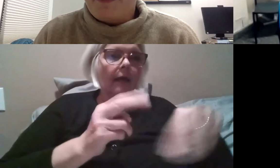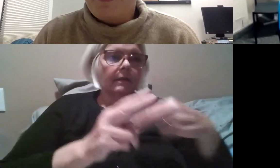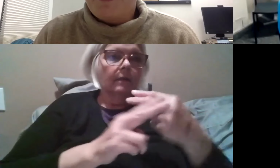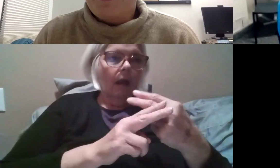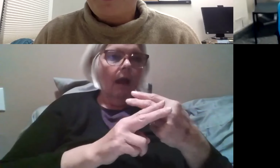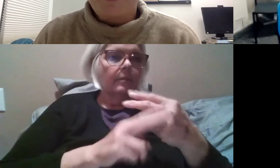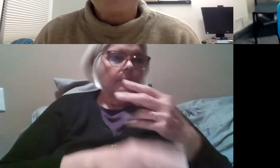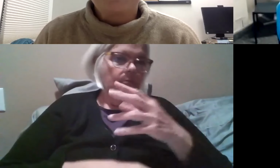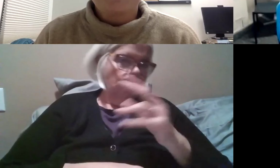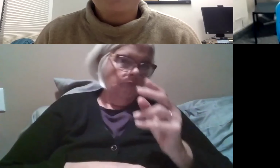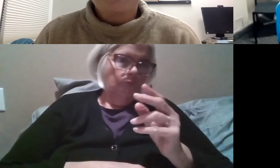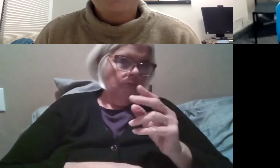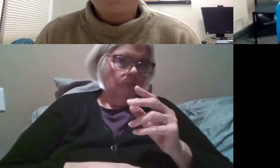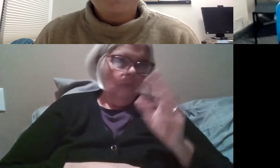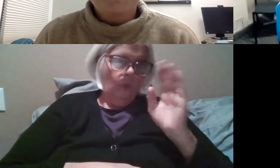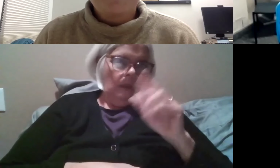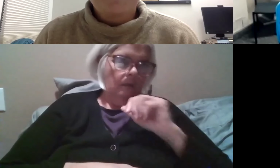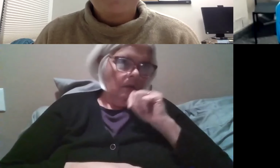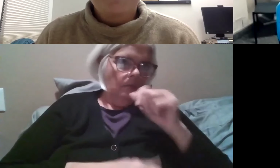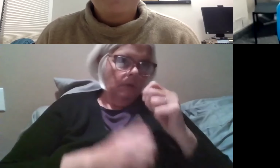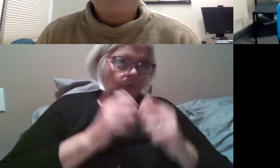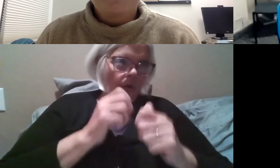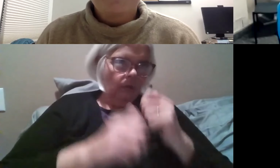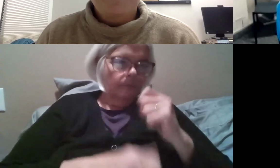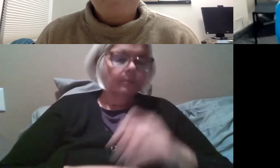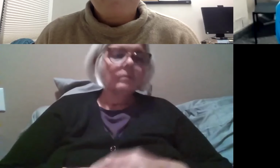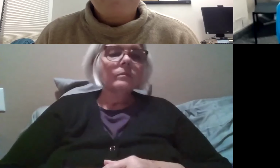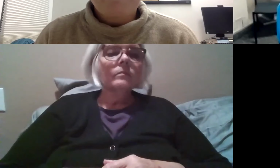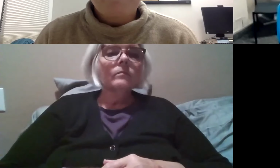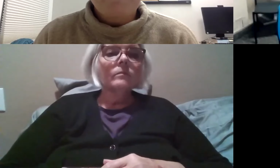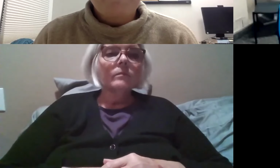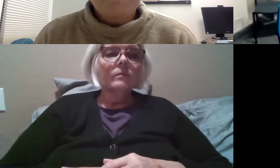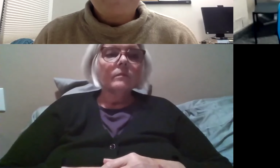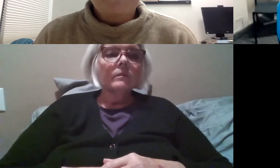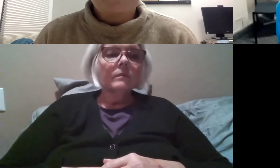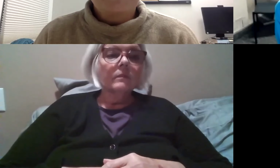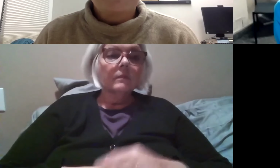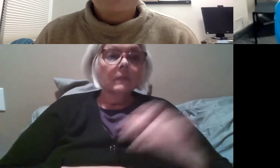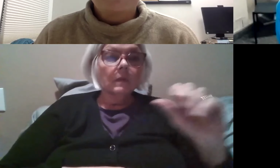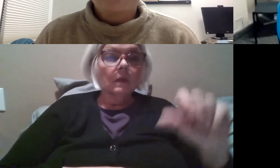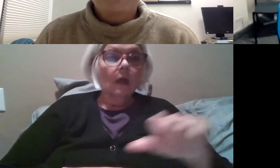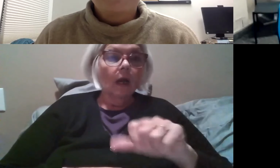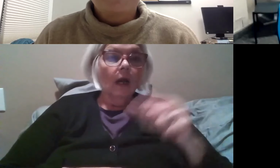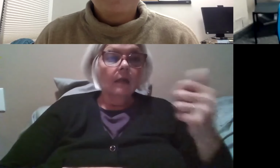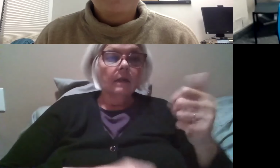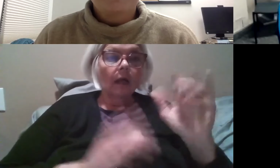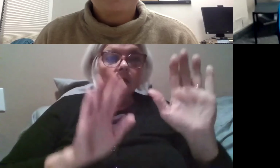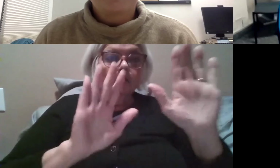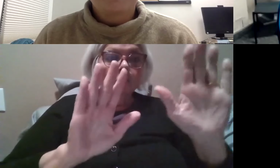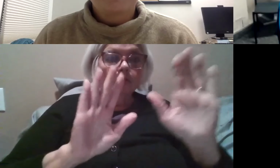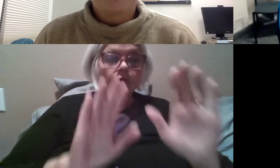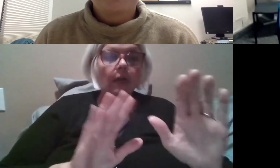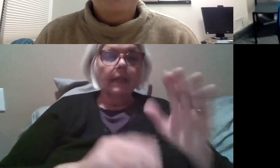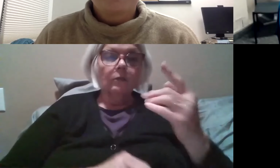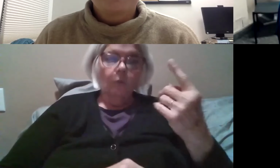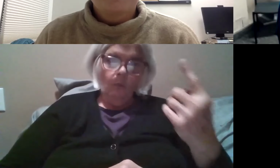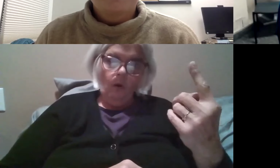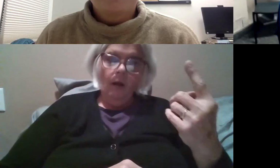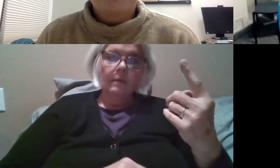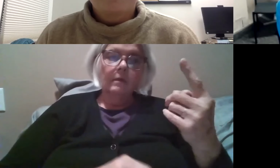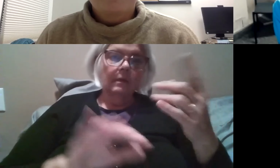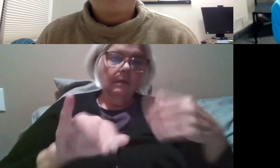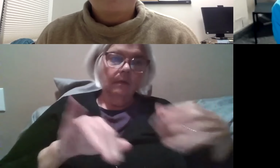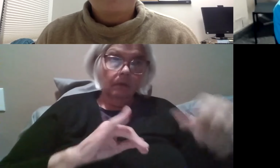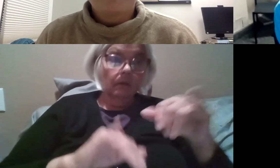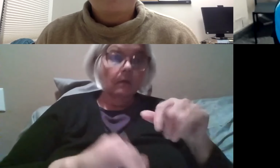that one. There's another great one, and I'm so glad someone asked because this is a very common question. Can you tell us more about